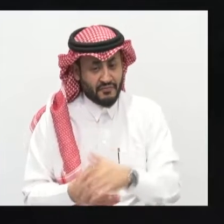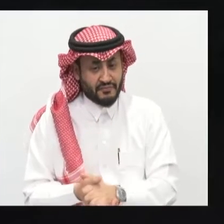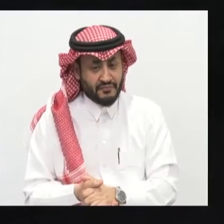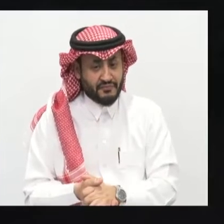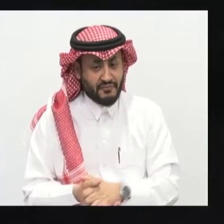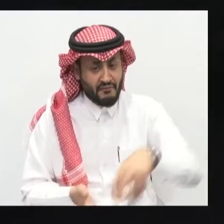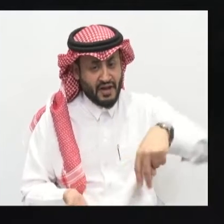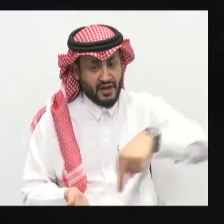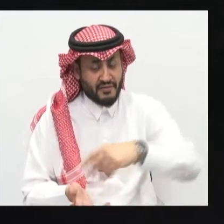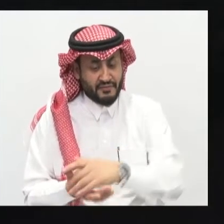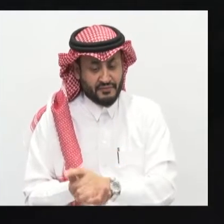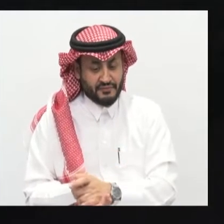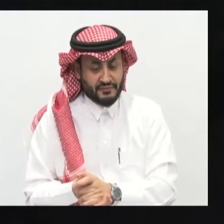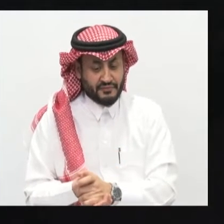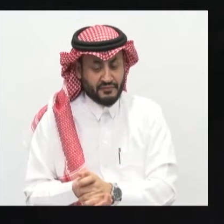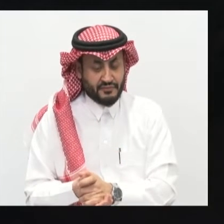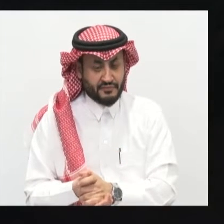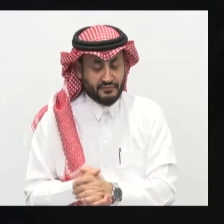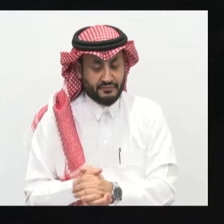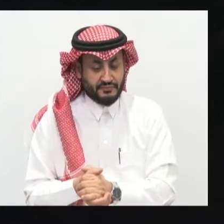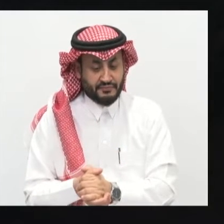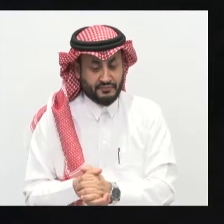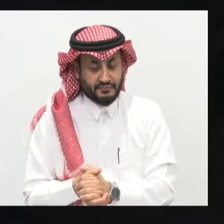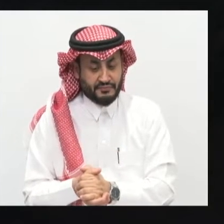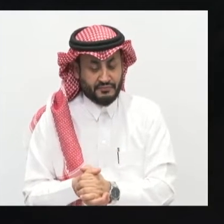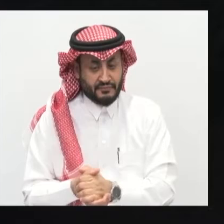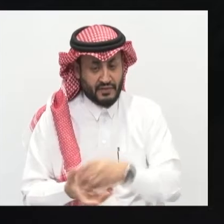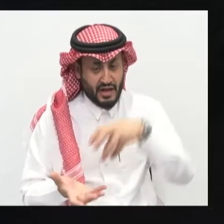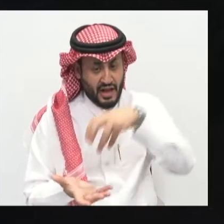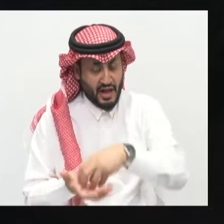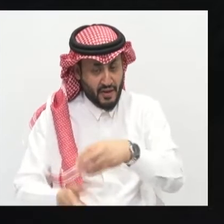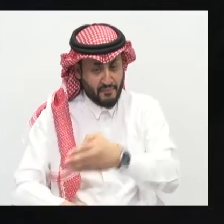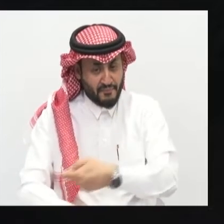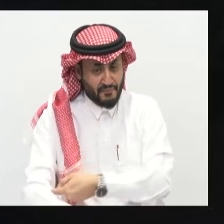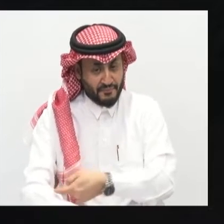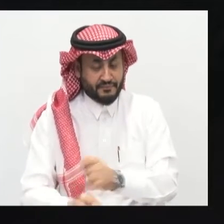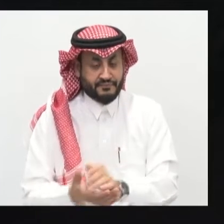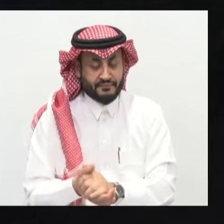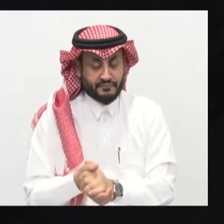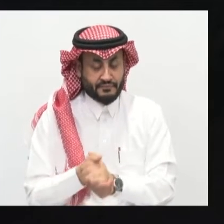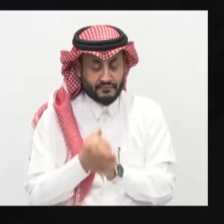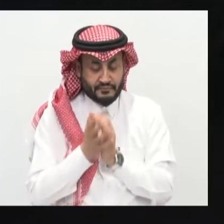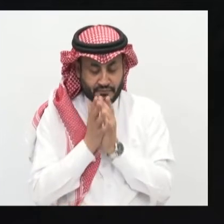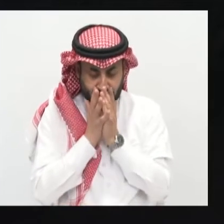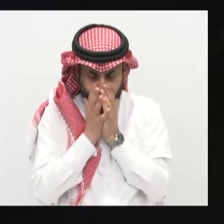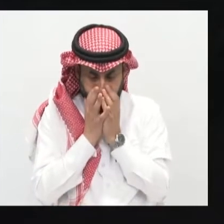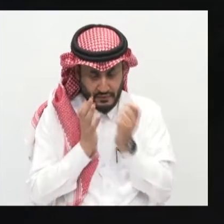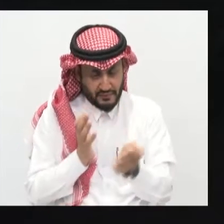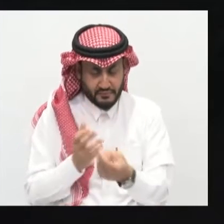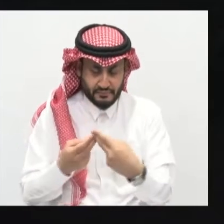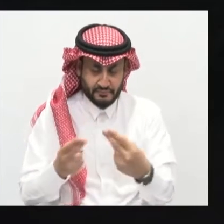going? They're going to visit Samah's mom, right? Where? In the hospital. Okay, you can write that